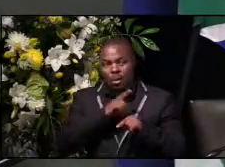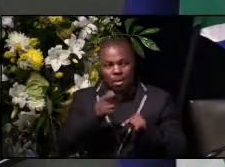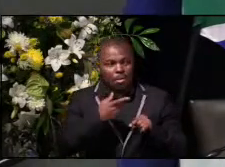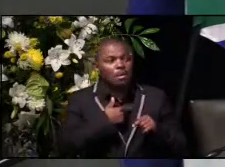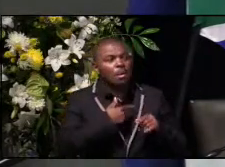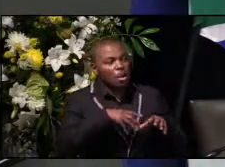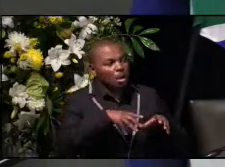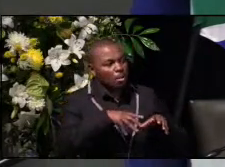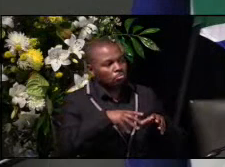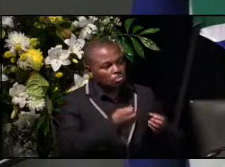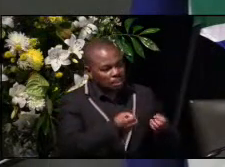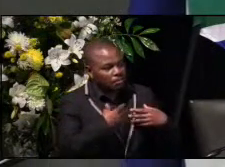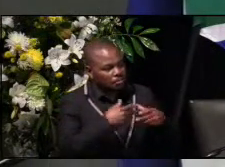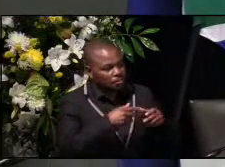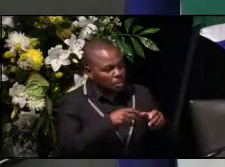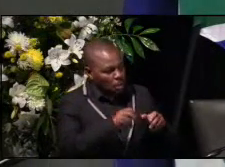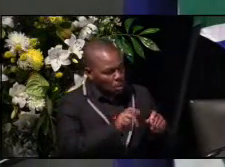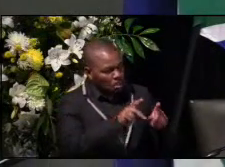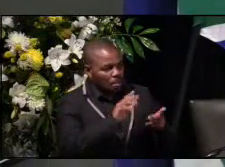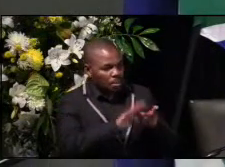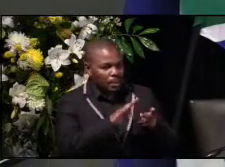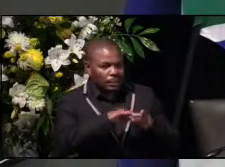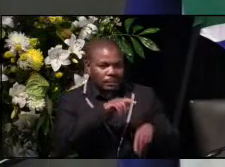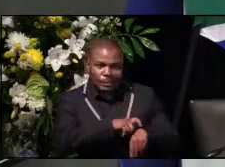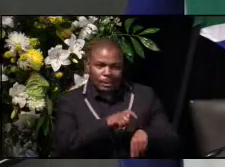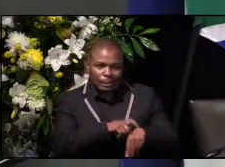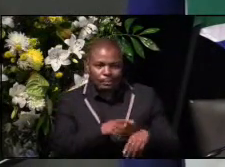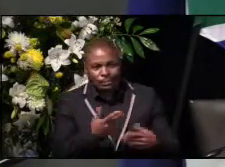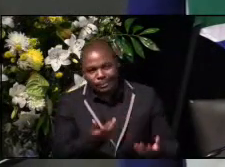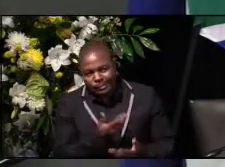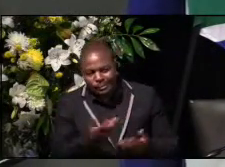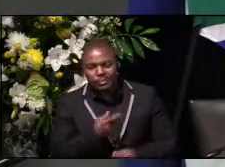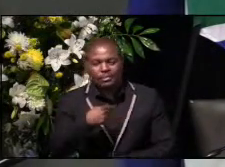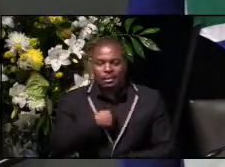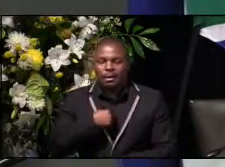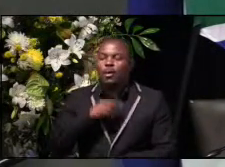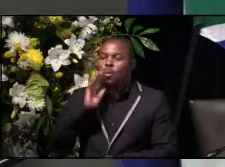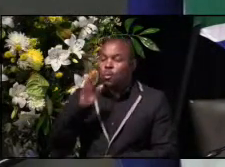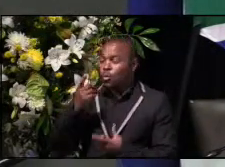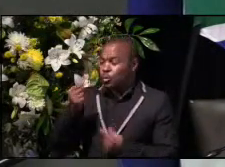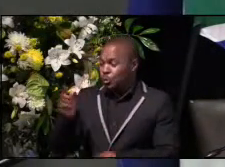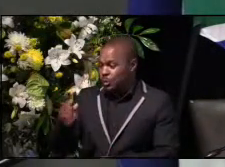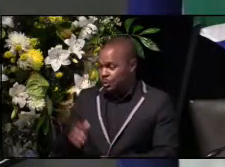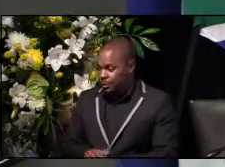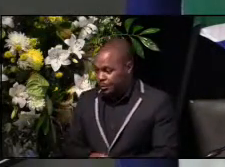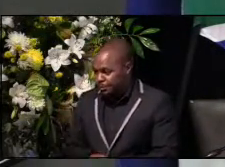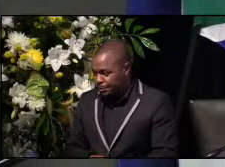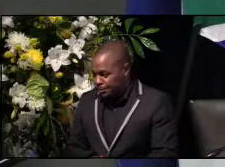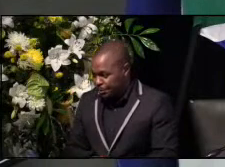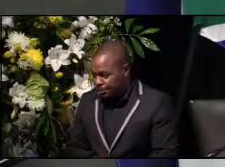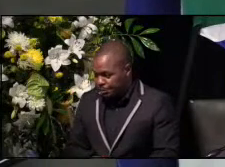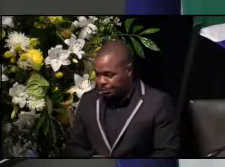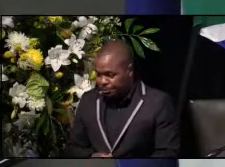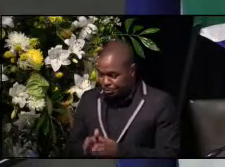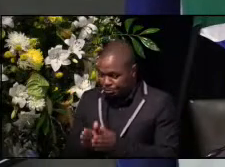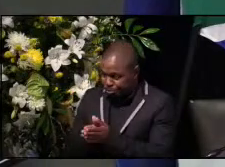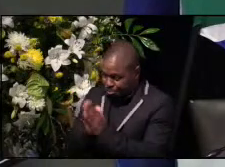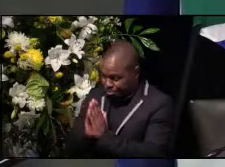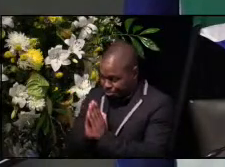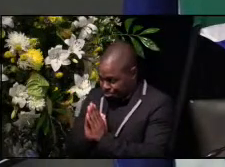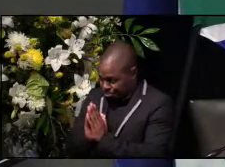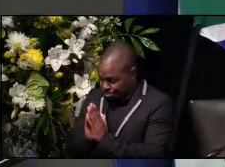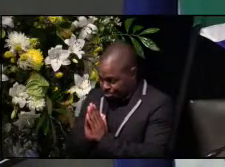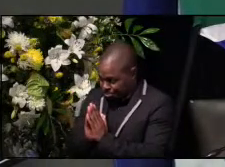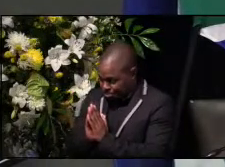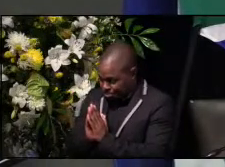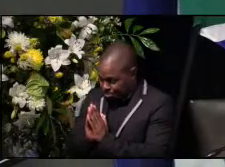so without a wasting of time because we really do not have time I will then probably ask a